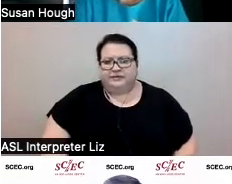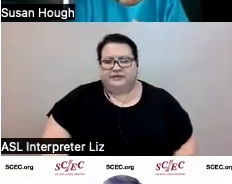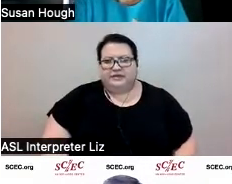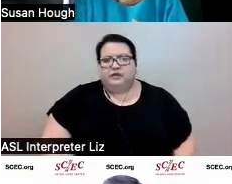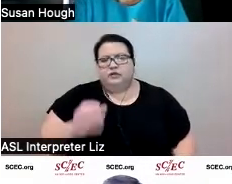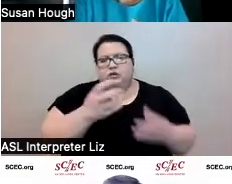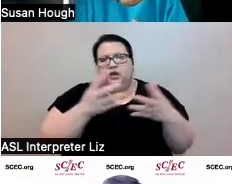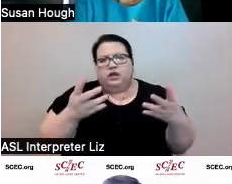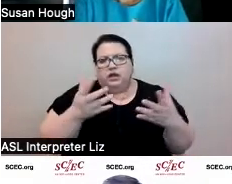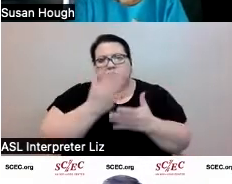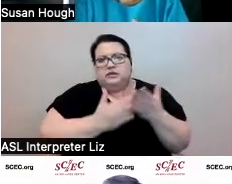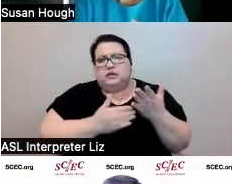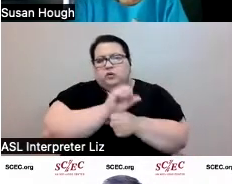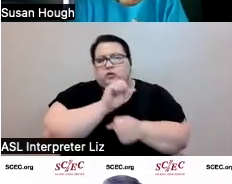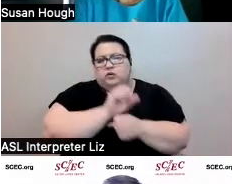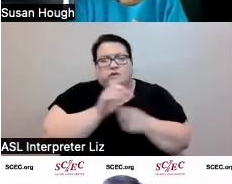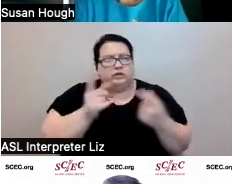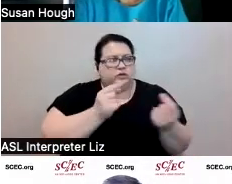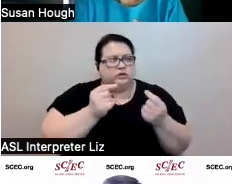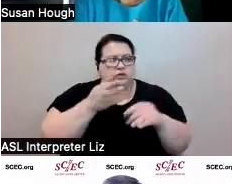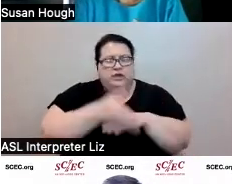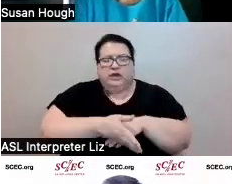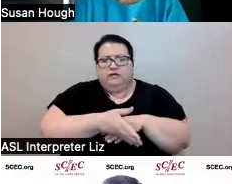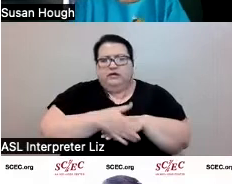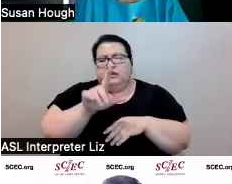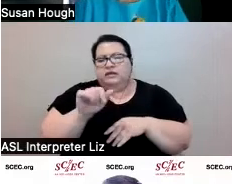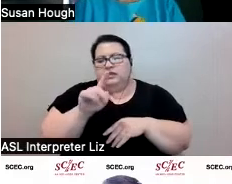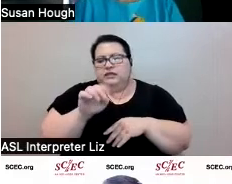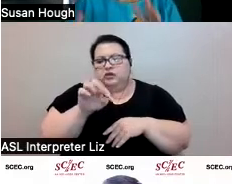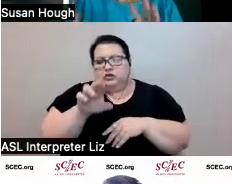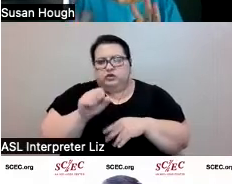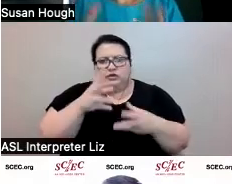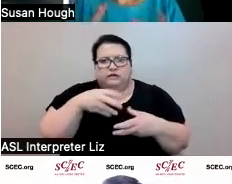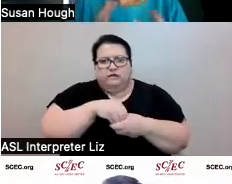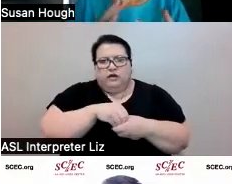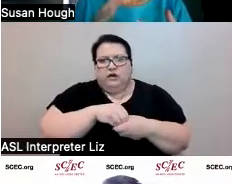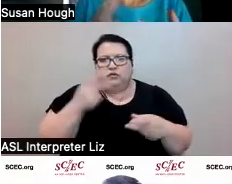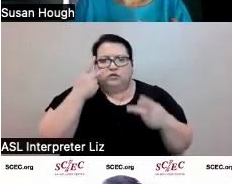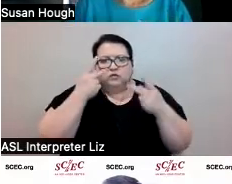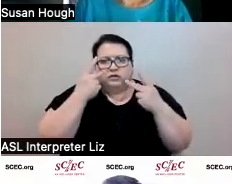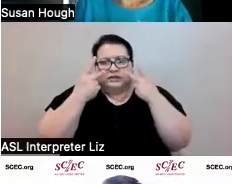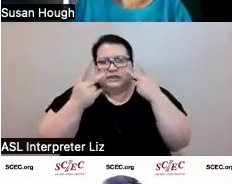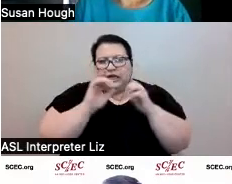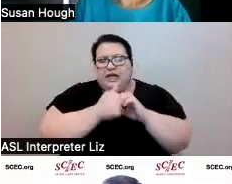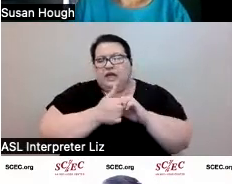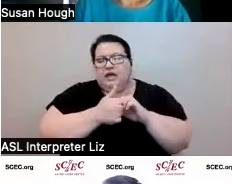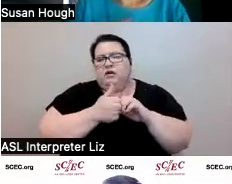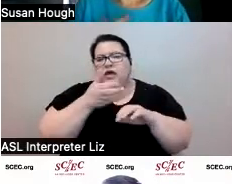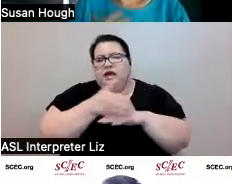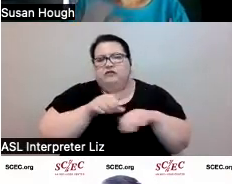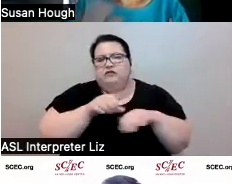So some of the work that was done after Landers involved looking at how aftershocks